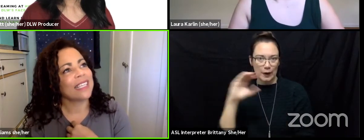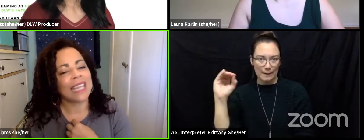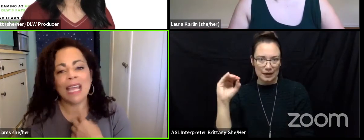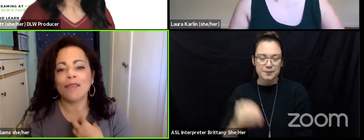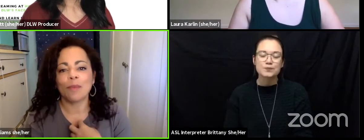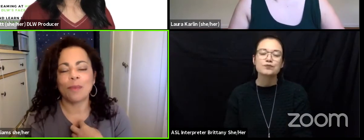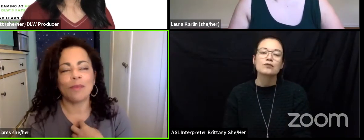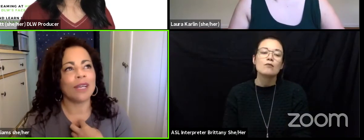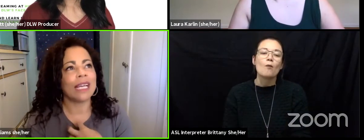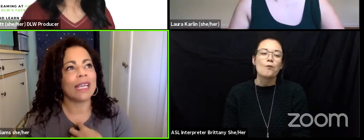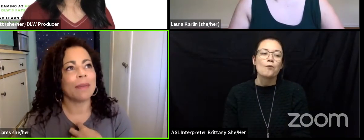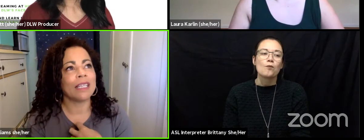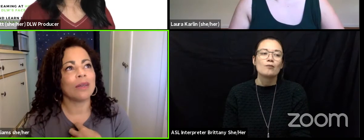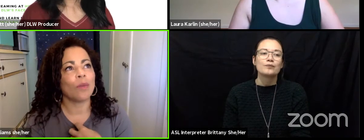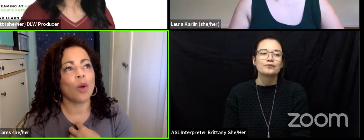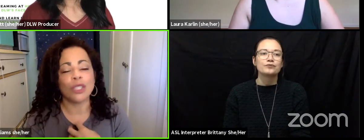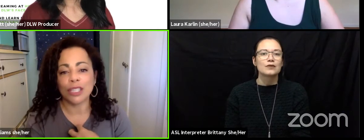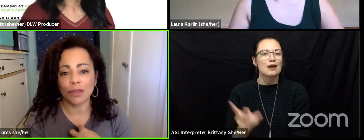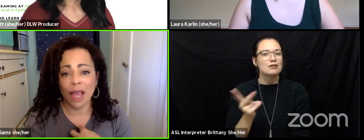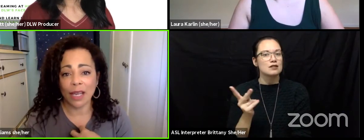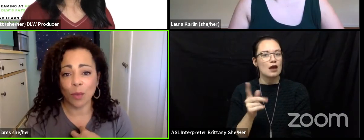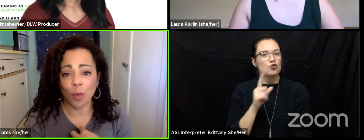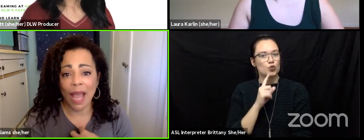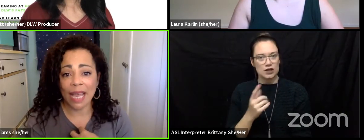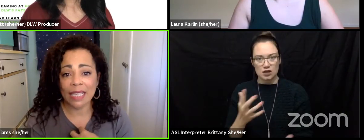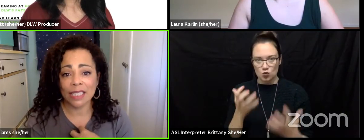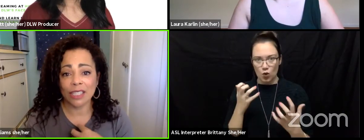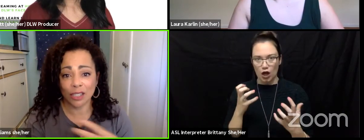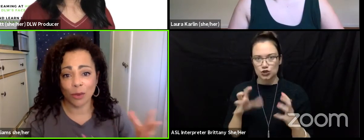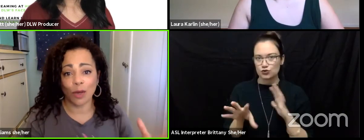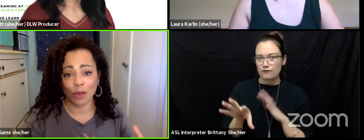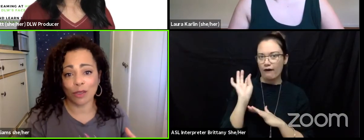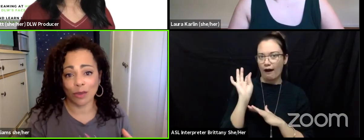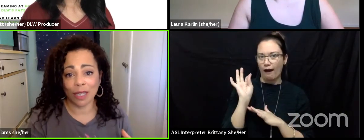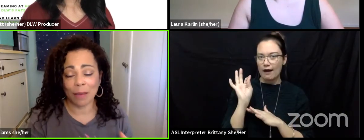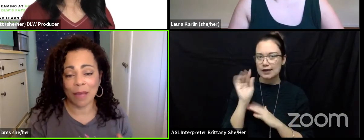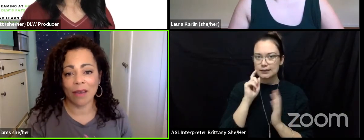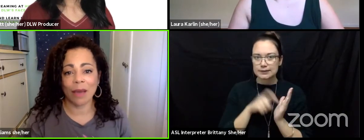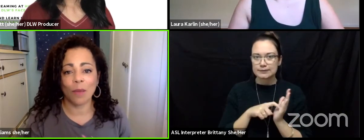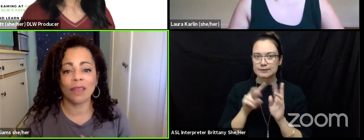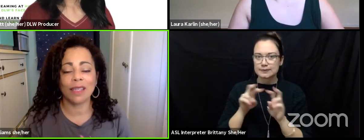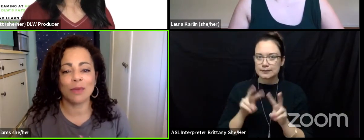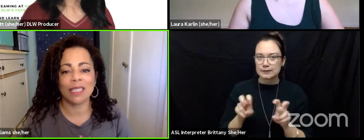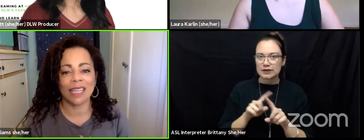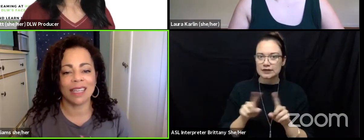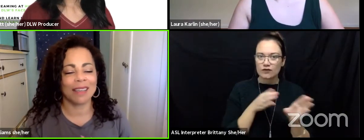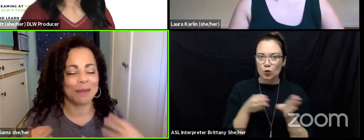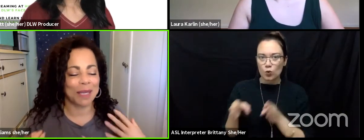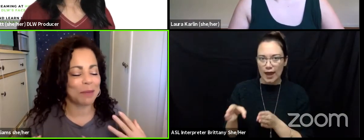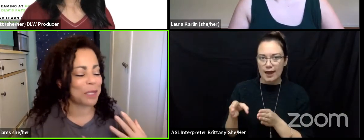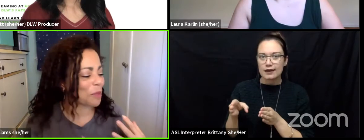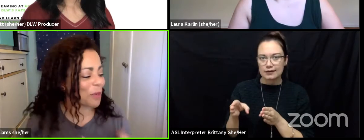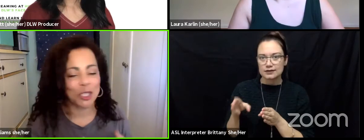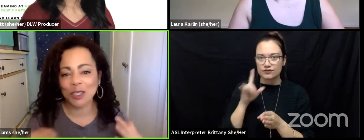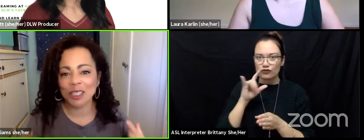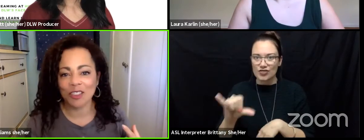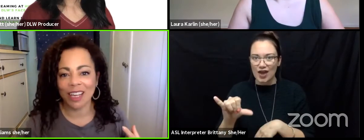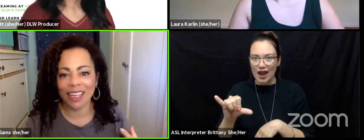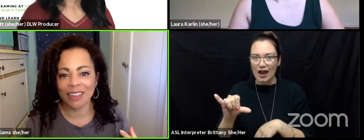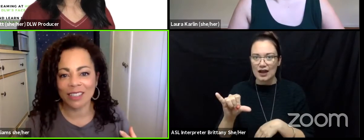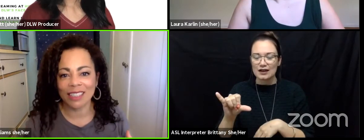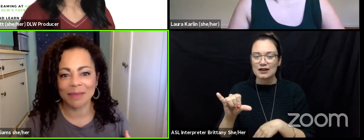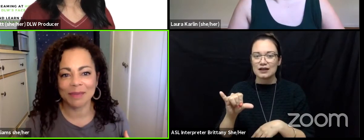is that they've really been wanting to find ways to do what you're talking about. And one of the things we did that makes me super emotional,